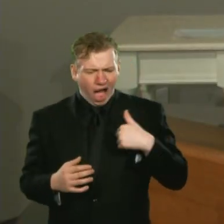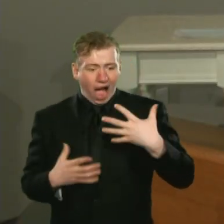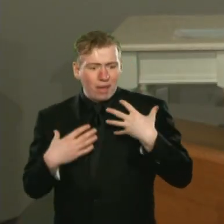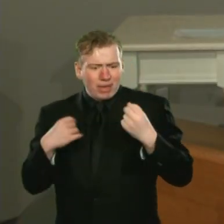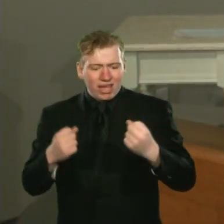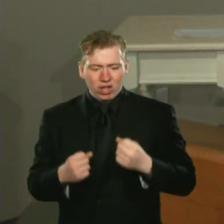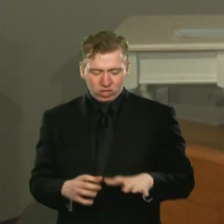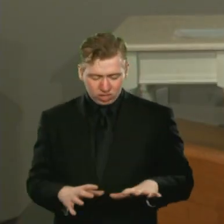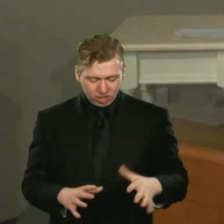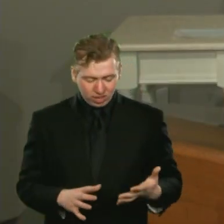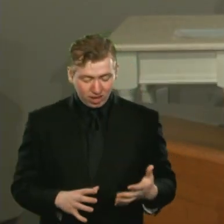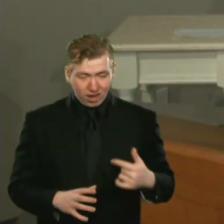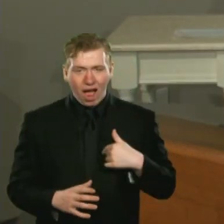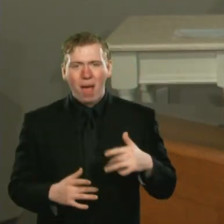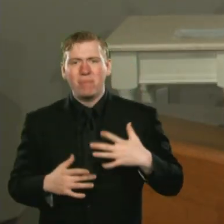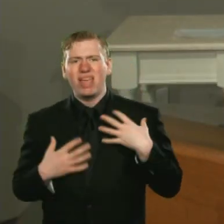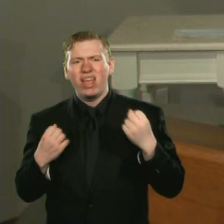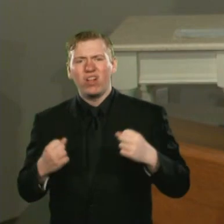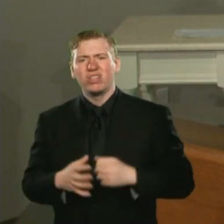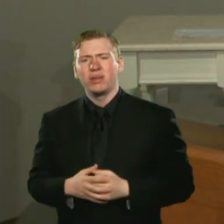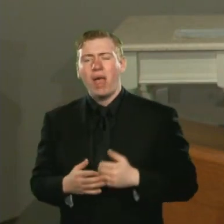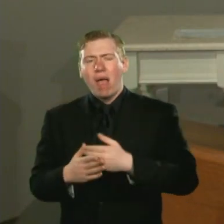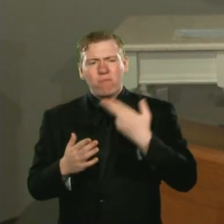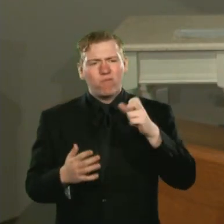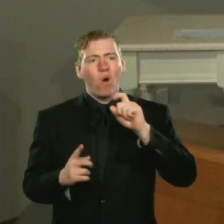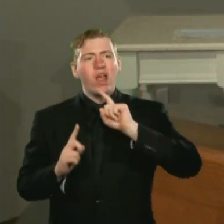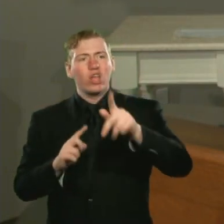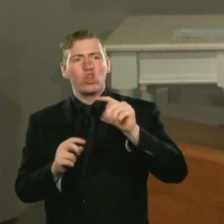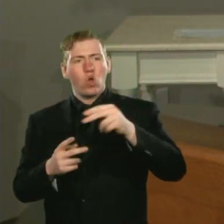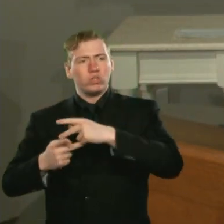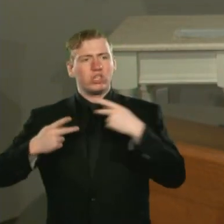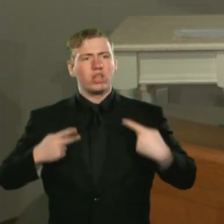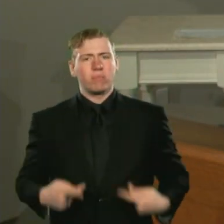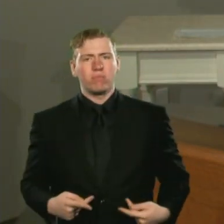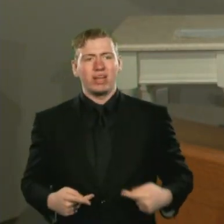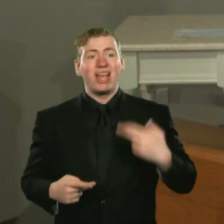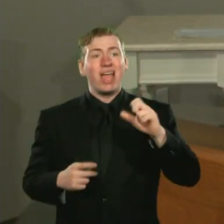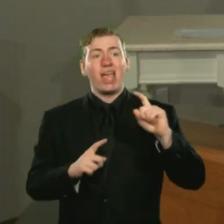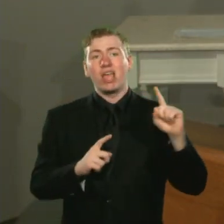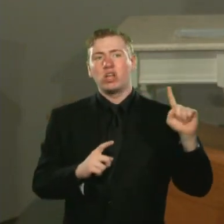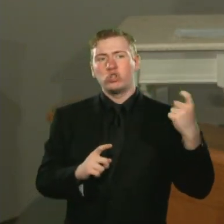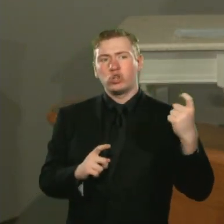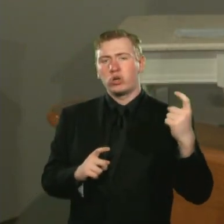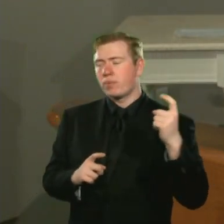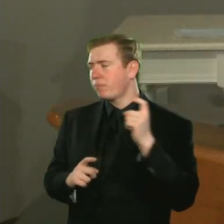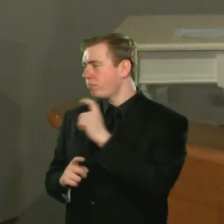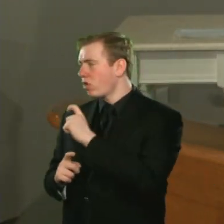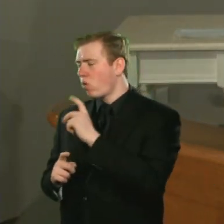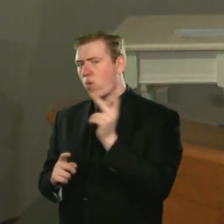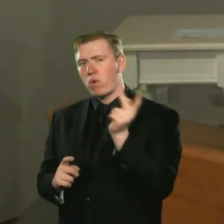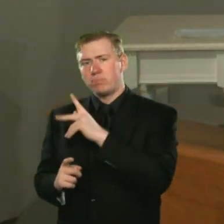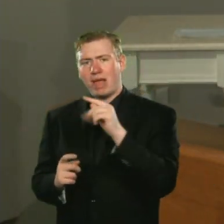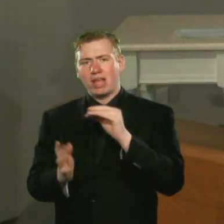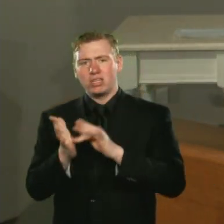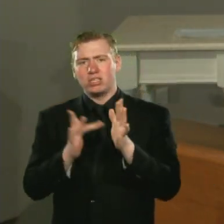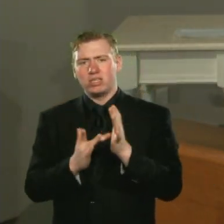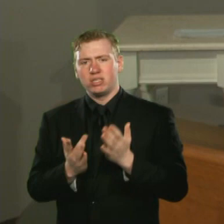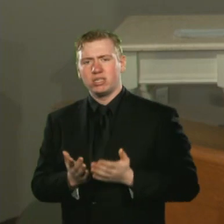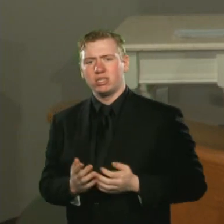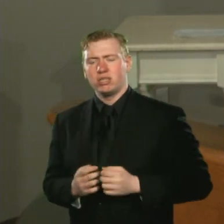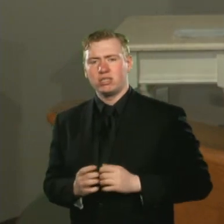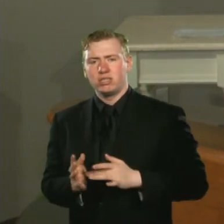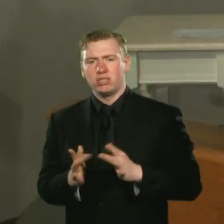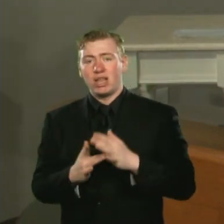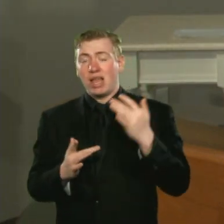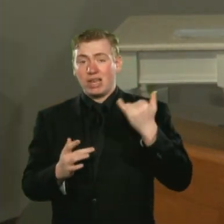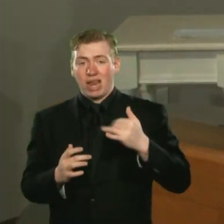healed. I'm healed. And before he goes to the priest, he turns around and he runs back to Jesus. Now there